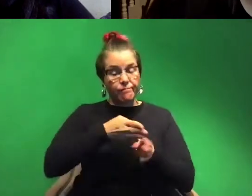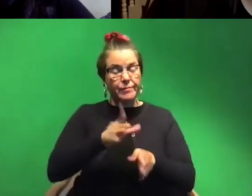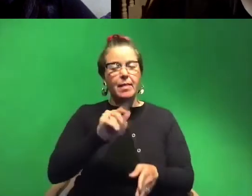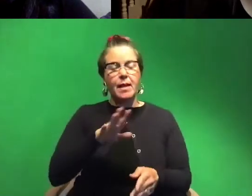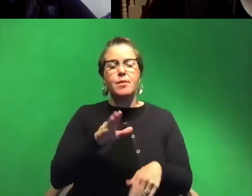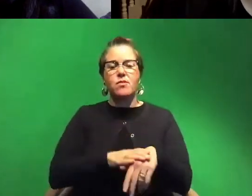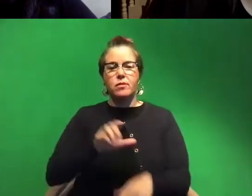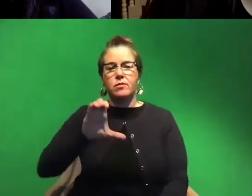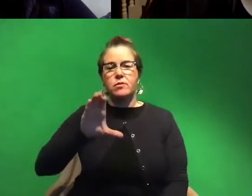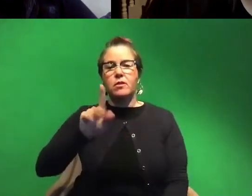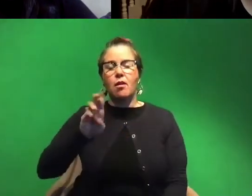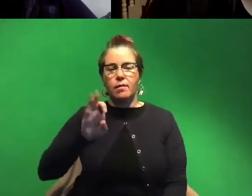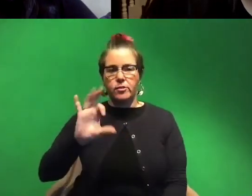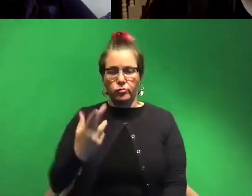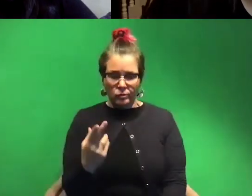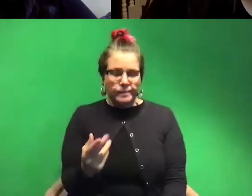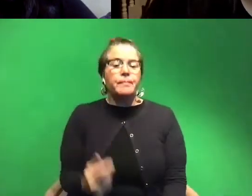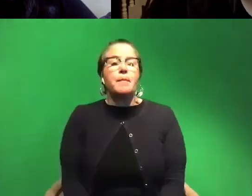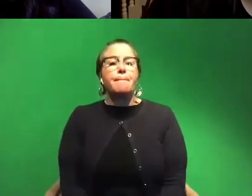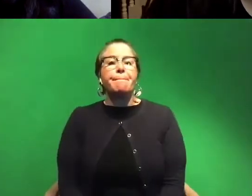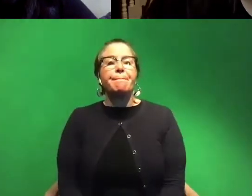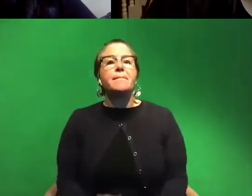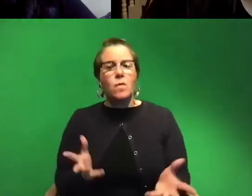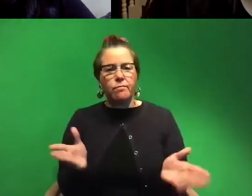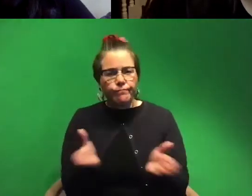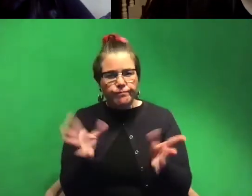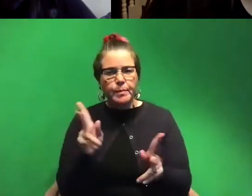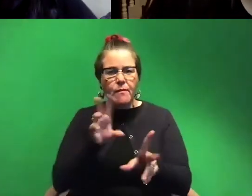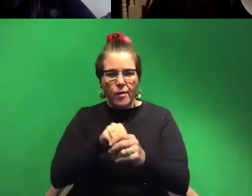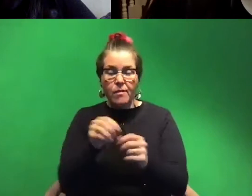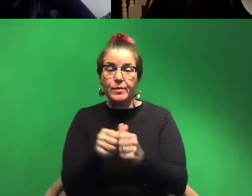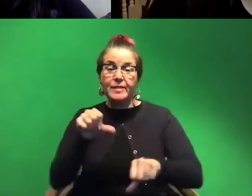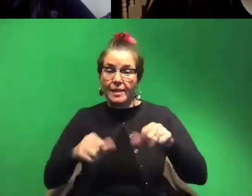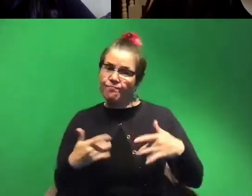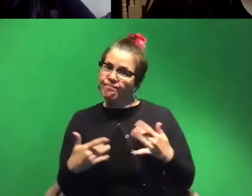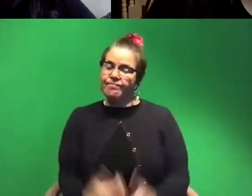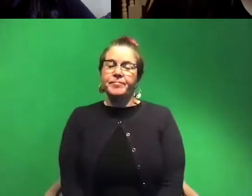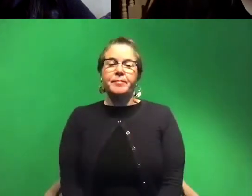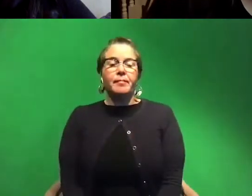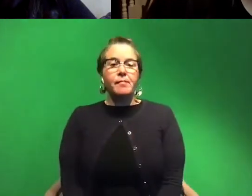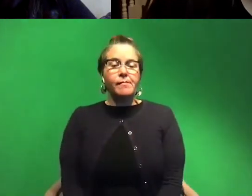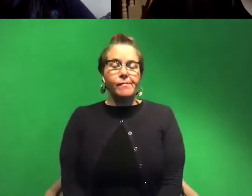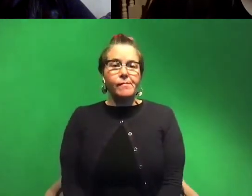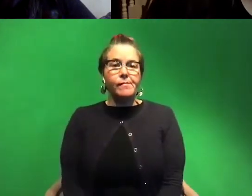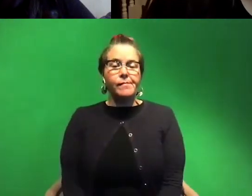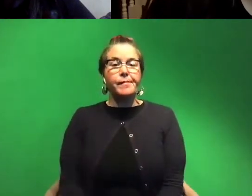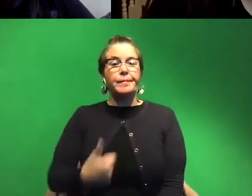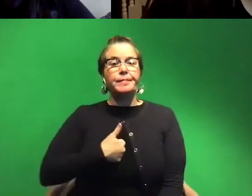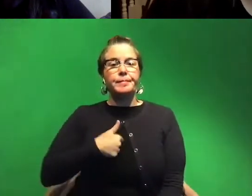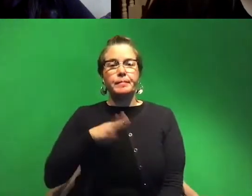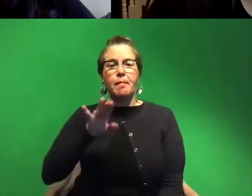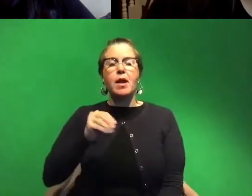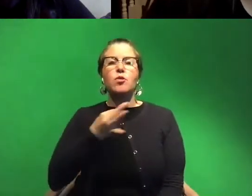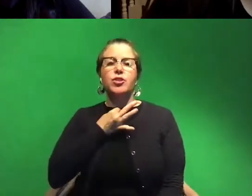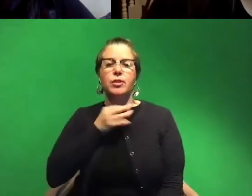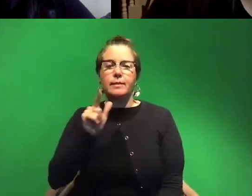cuttlefish and the way we want to encourage people to get involved in science. So I am with BioCurious Labs. We